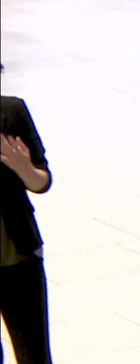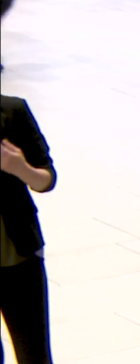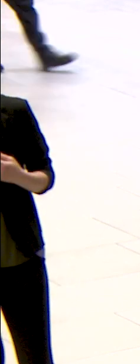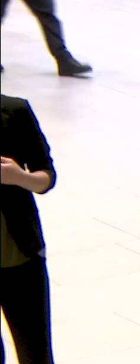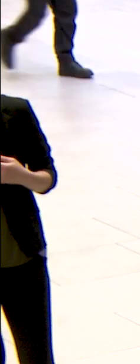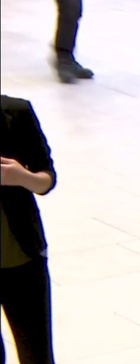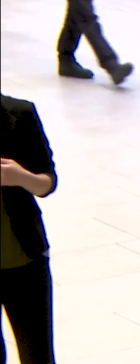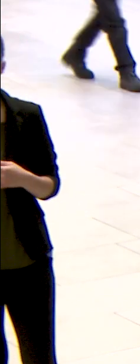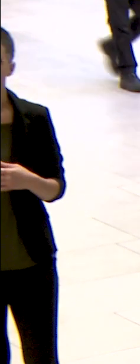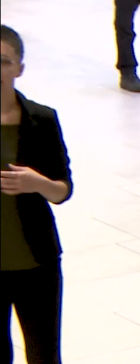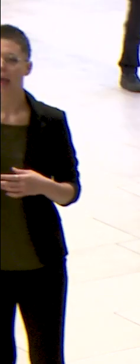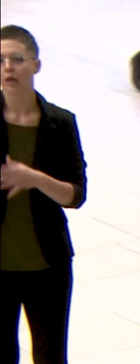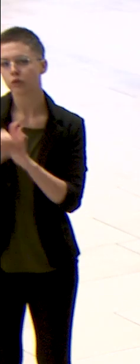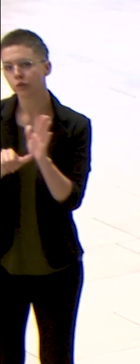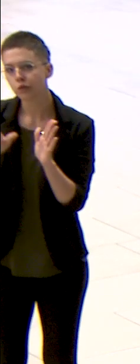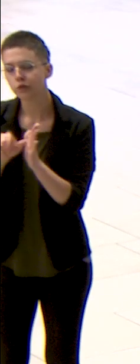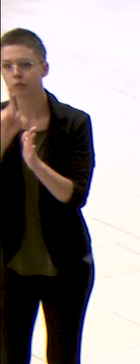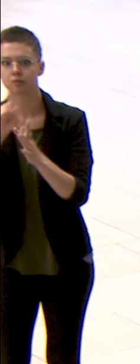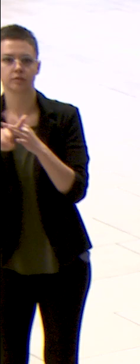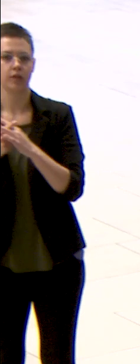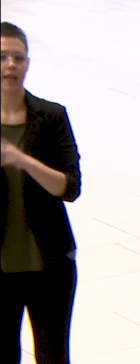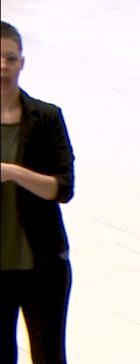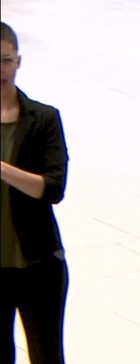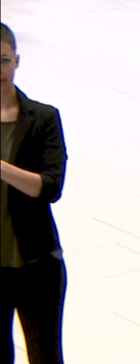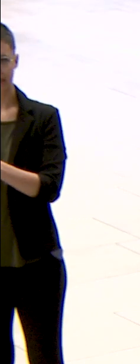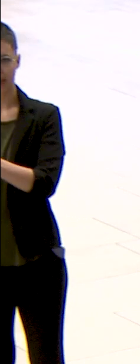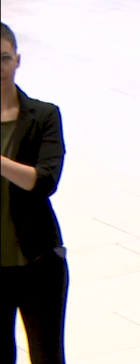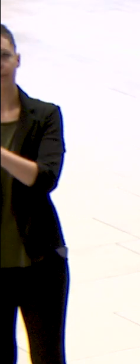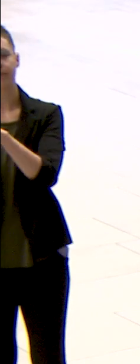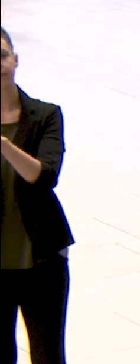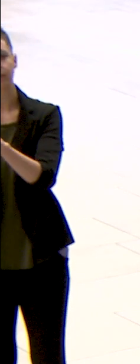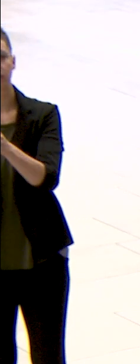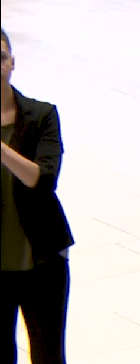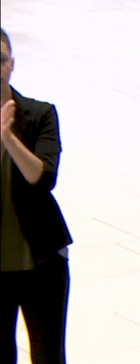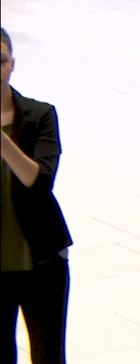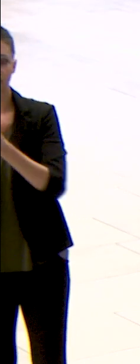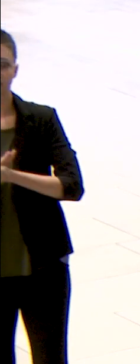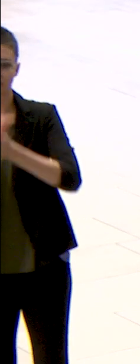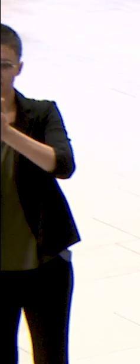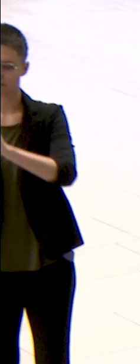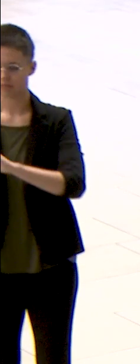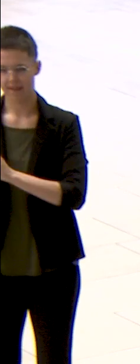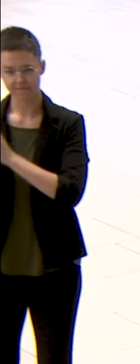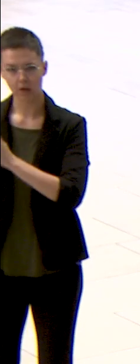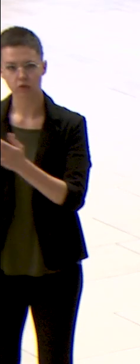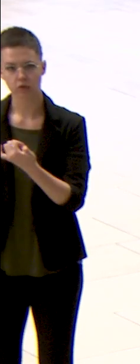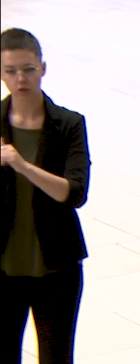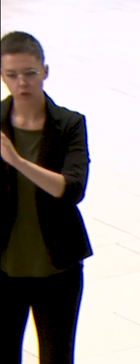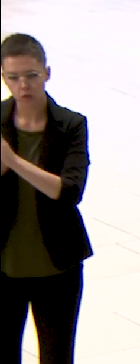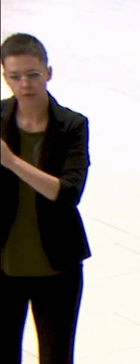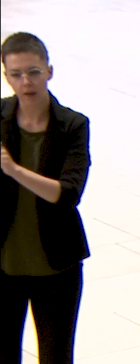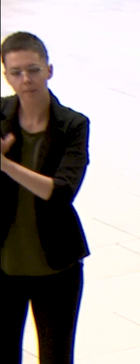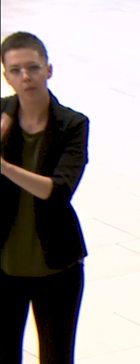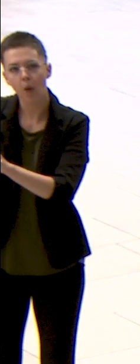YouTube. It originally started as an MCN on YouTube. It evolved into, you know, the founders really starting to develop its own voice and